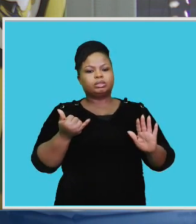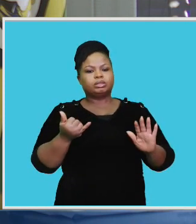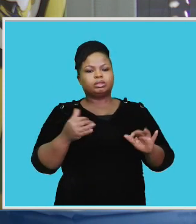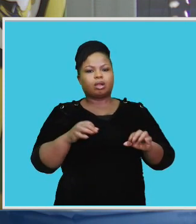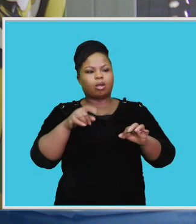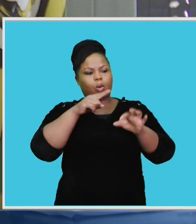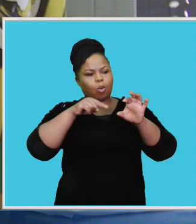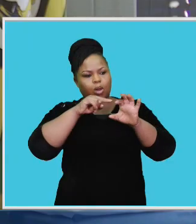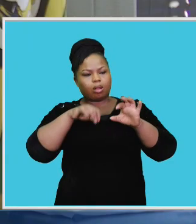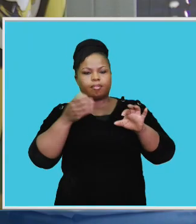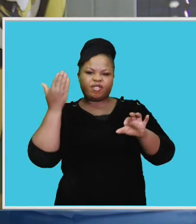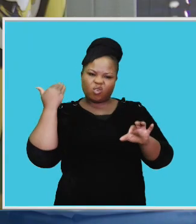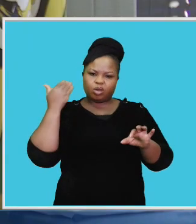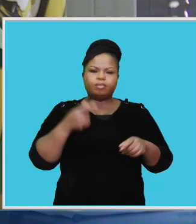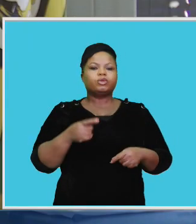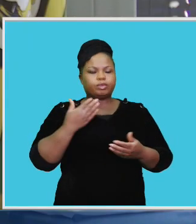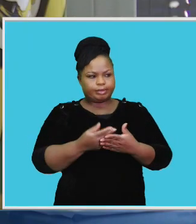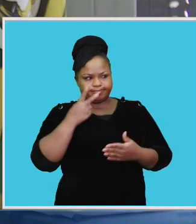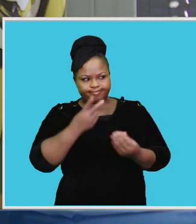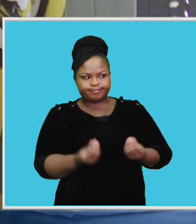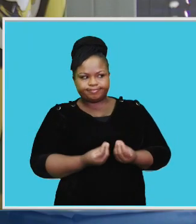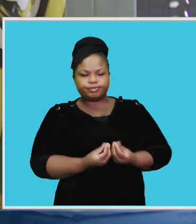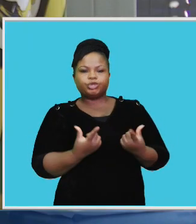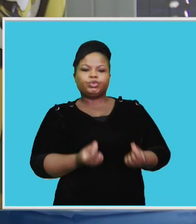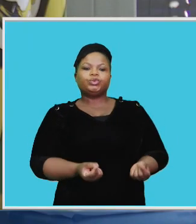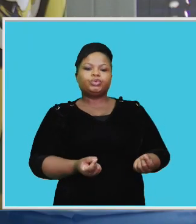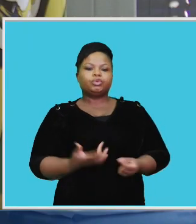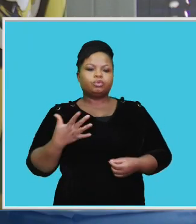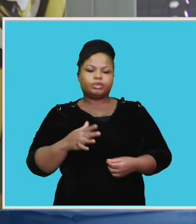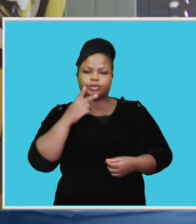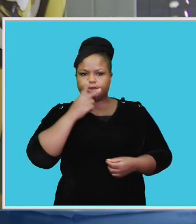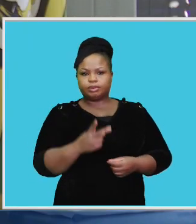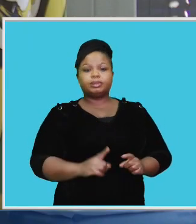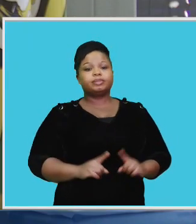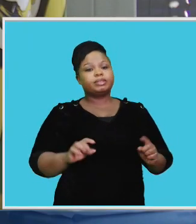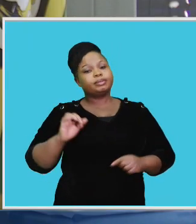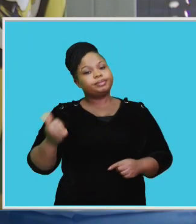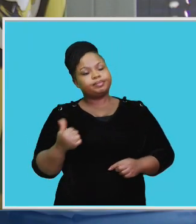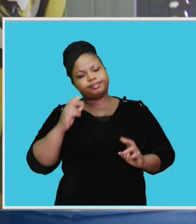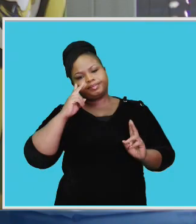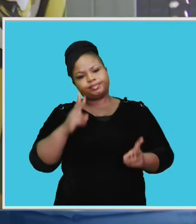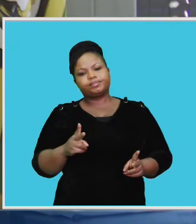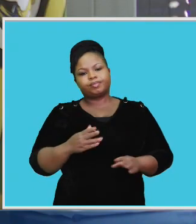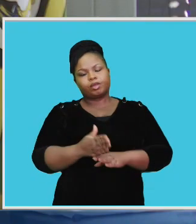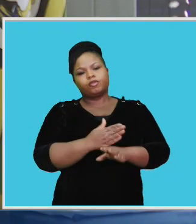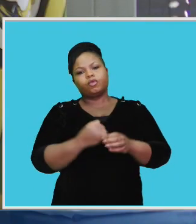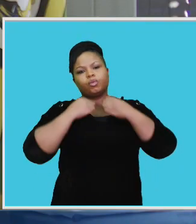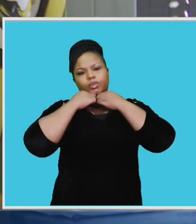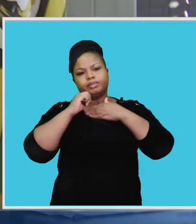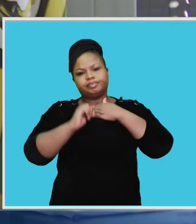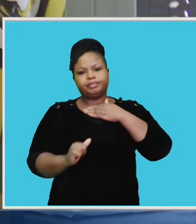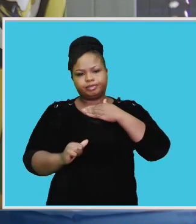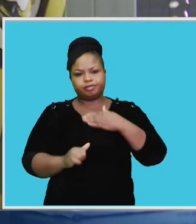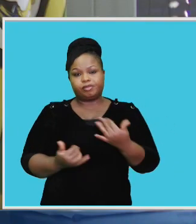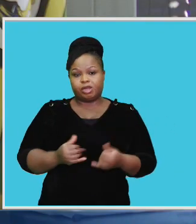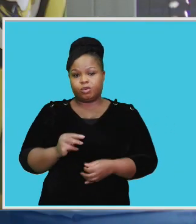like before, you could see something is actually happening. So that's what we want to see. But the next visit, it will be before August. We are